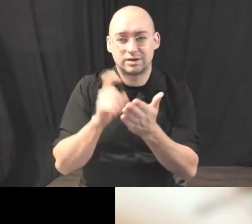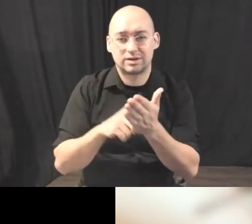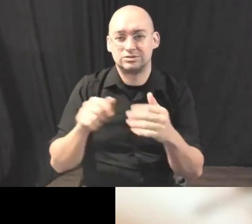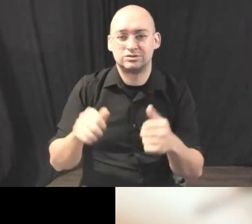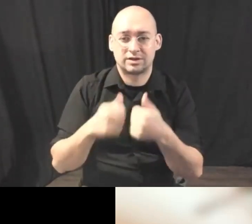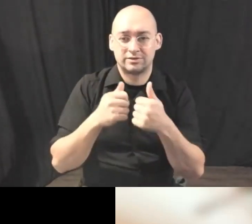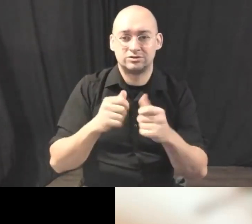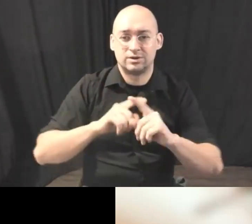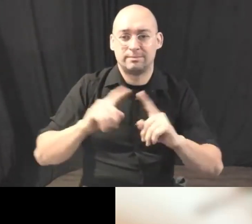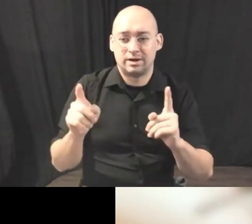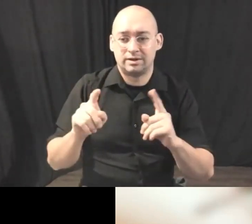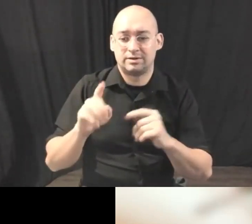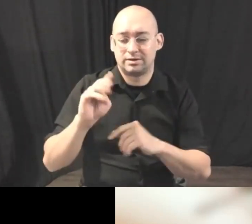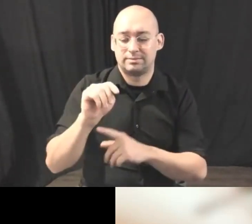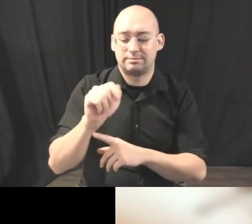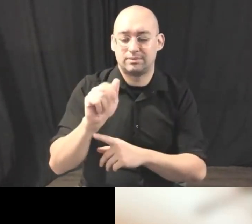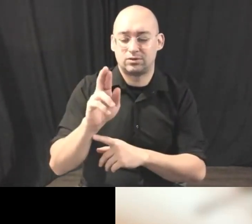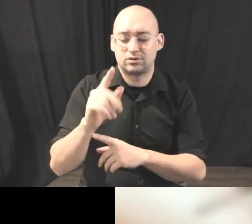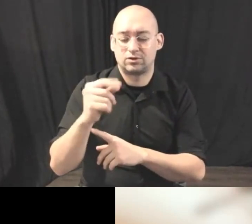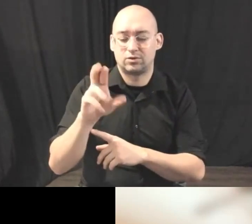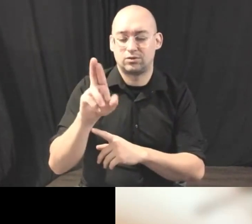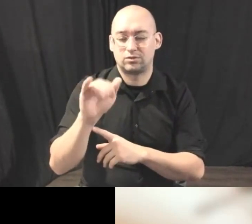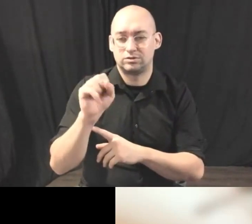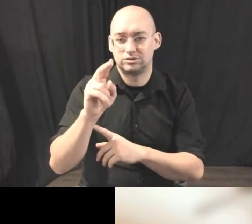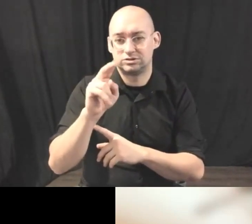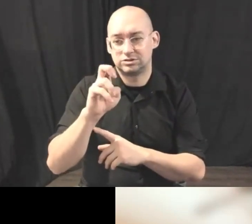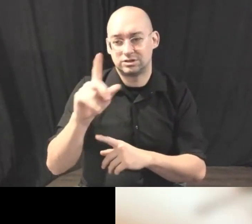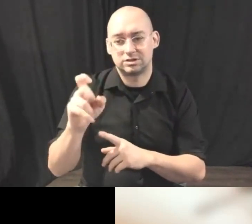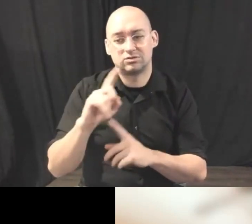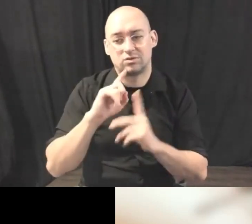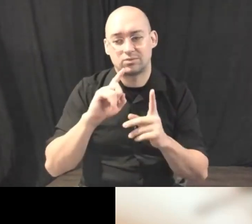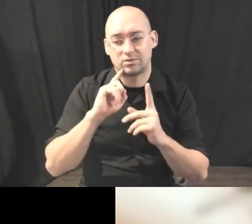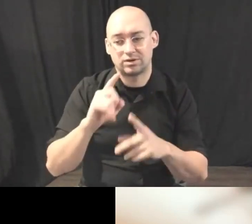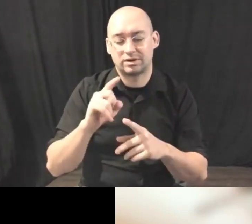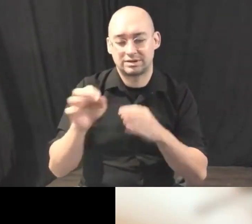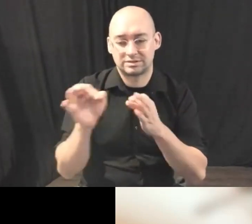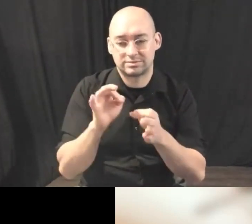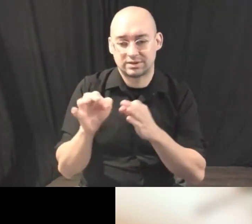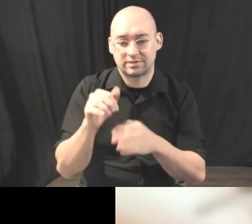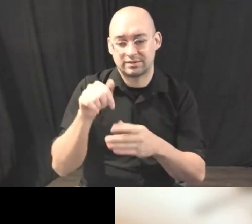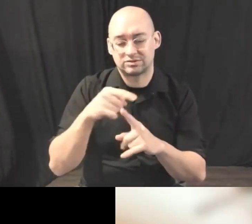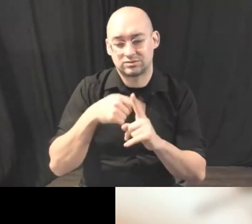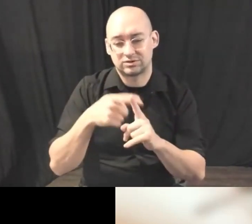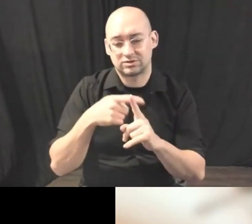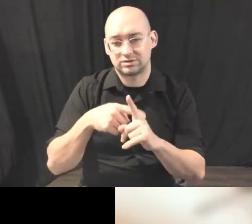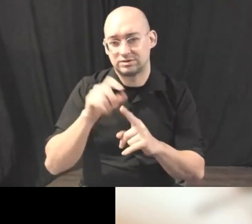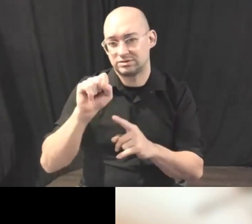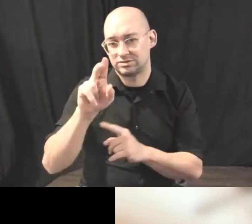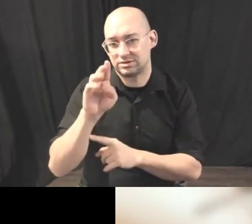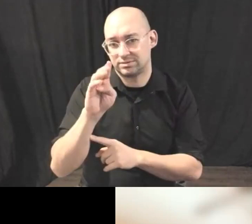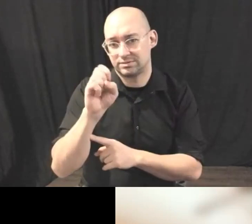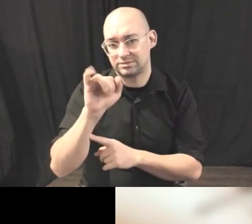as Margot Kuchel's report, you know, explains, these rental subsidies are so valuable and